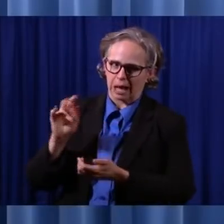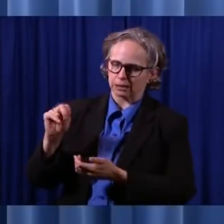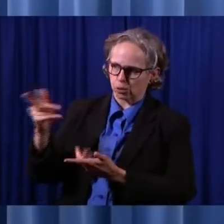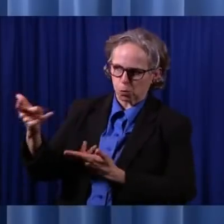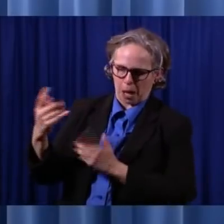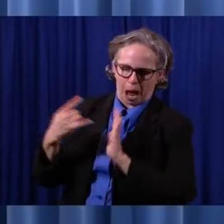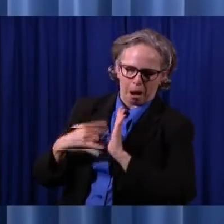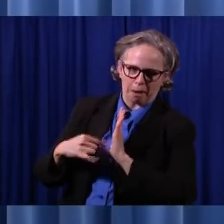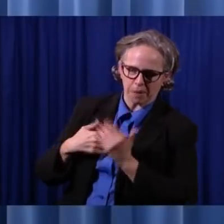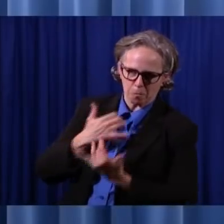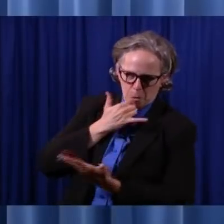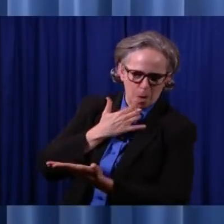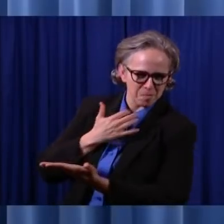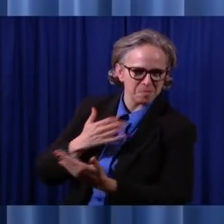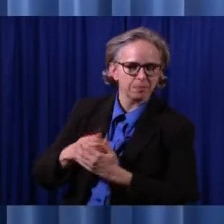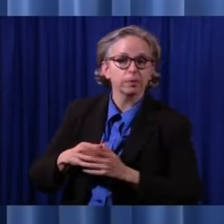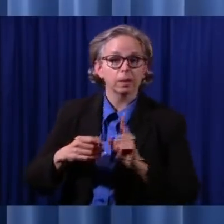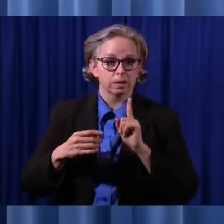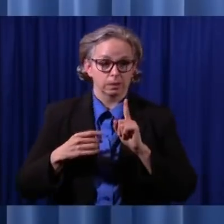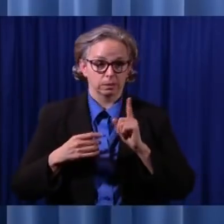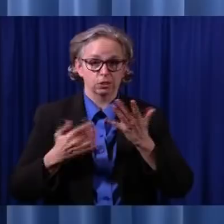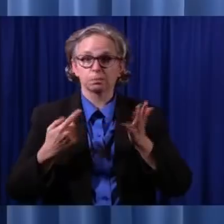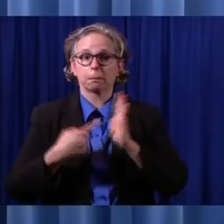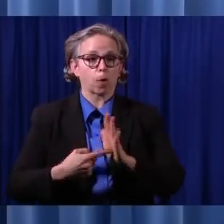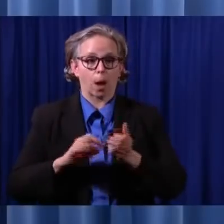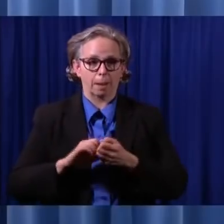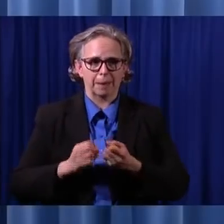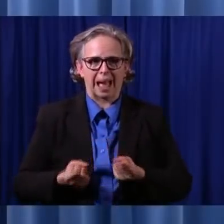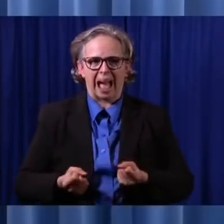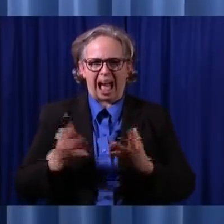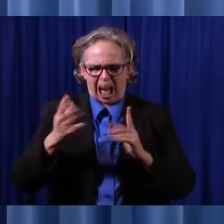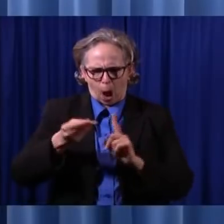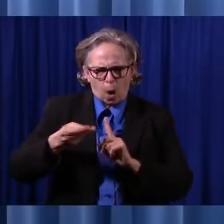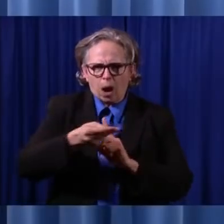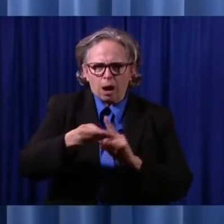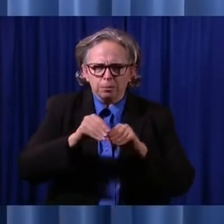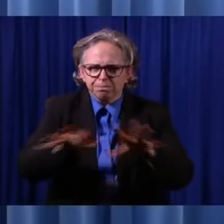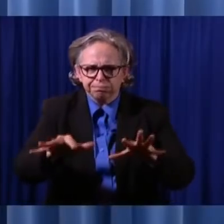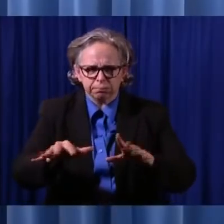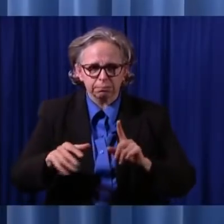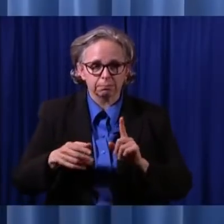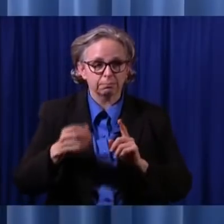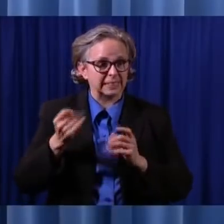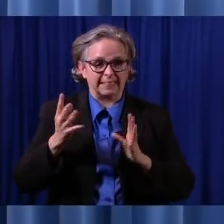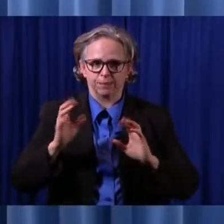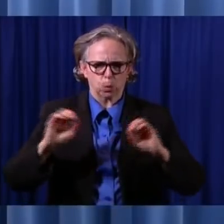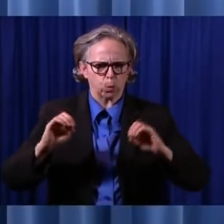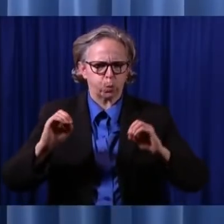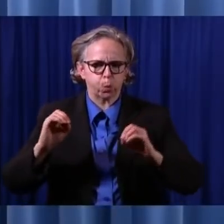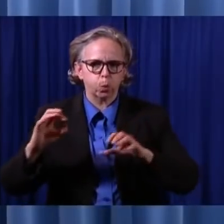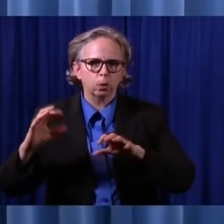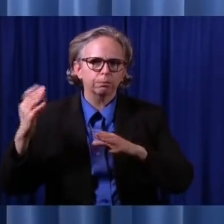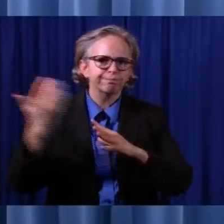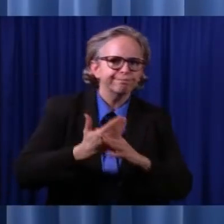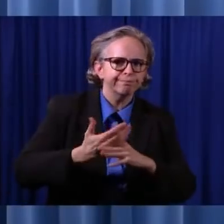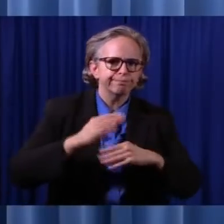the number that shows how contagious a disease is without intervention. And